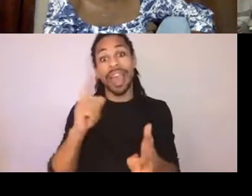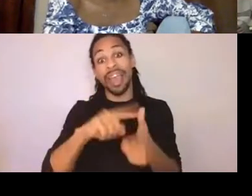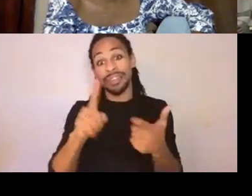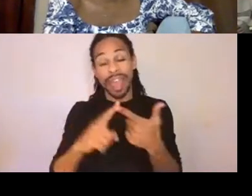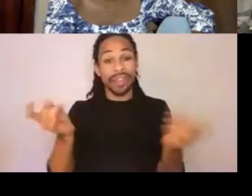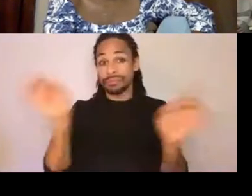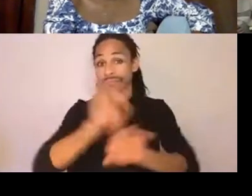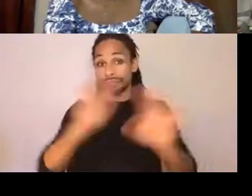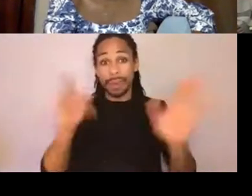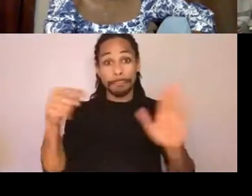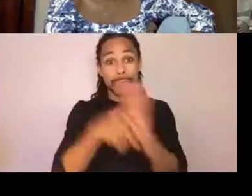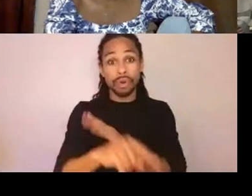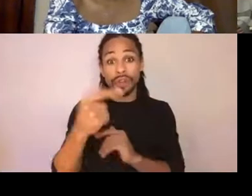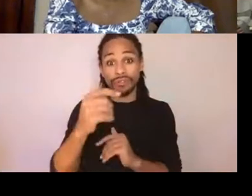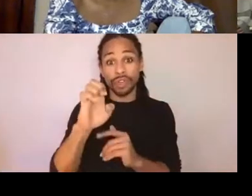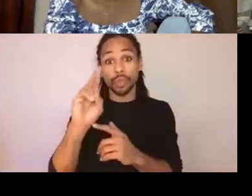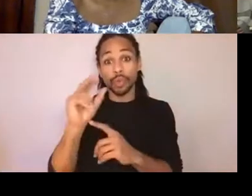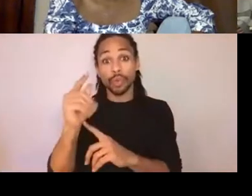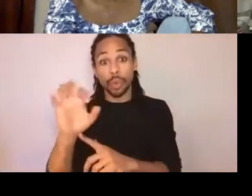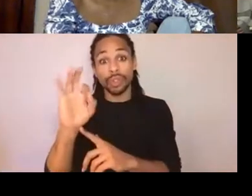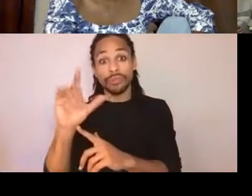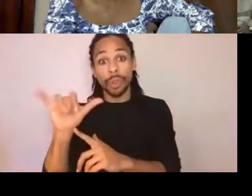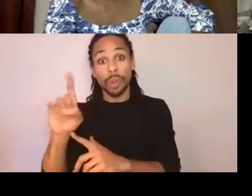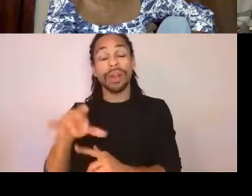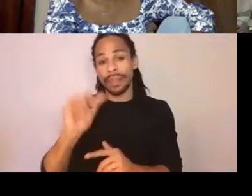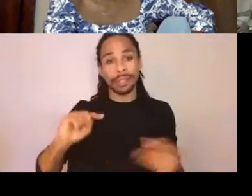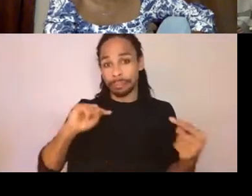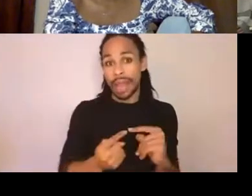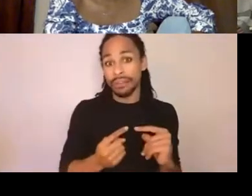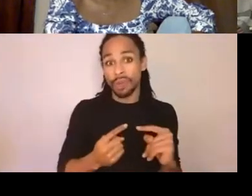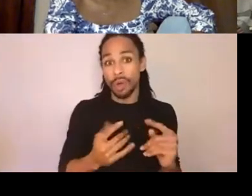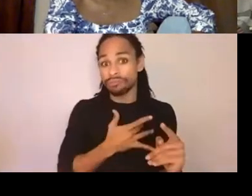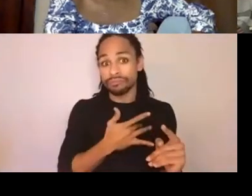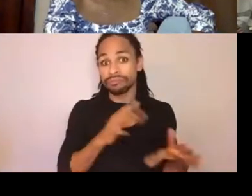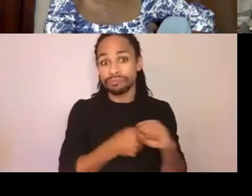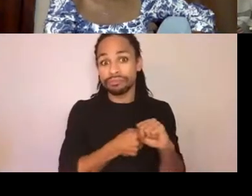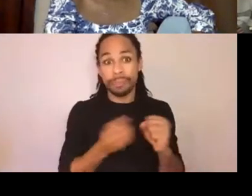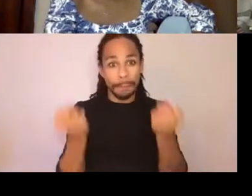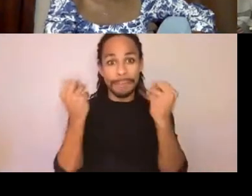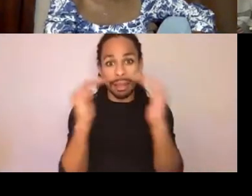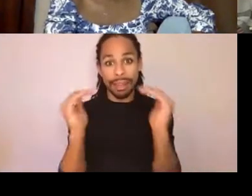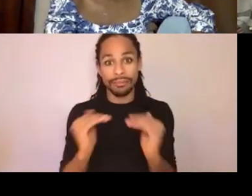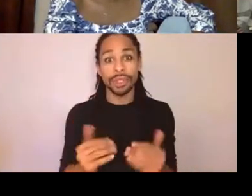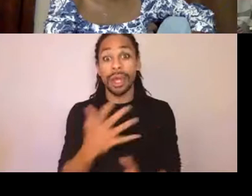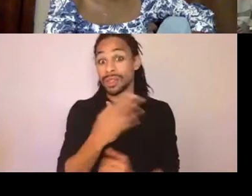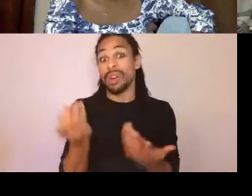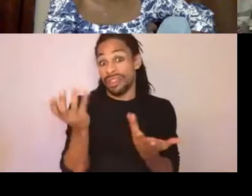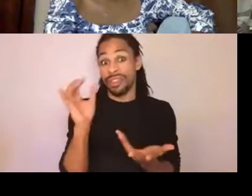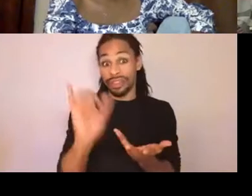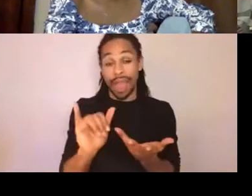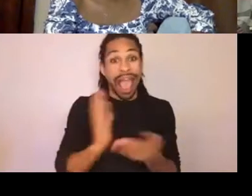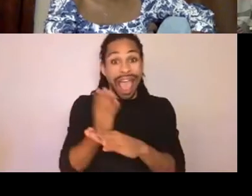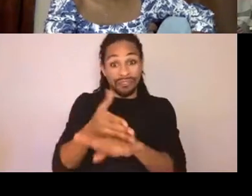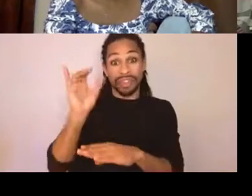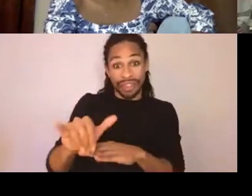George Floyd, which was so painful on so many levels. And in the wake of that, that unjust killing and